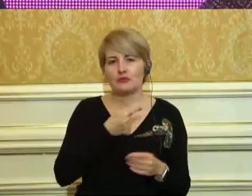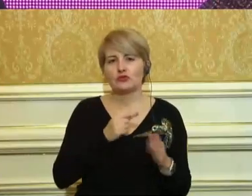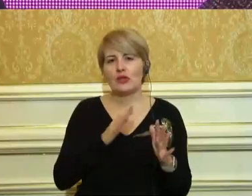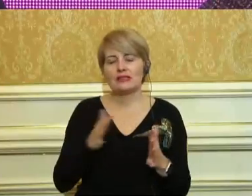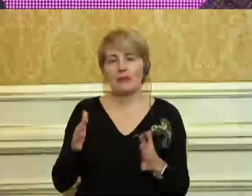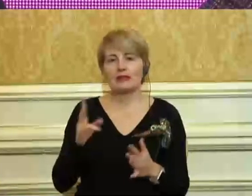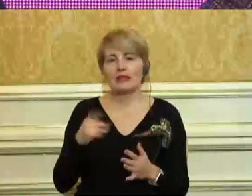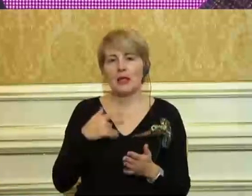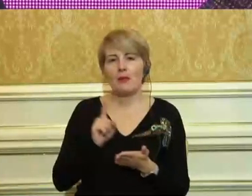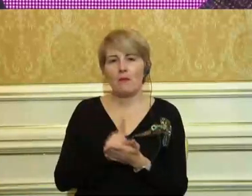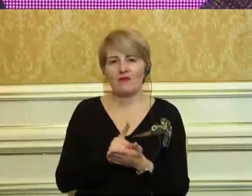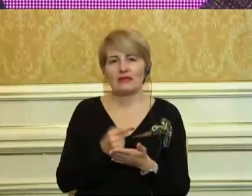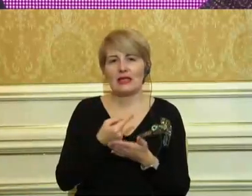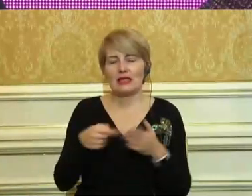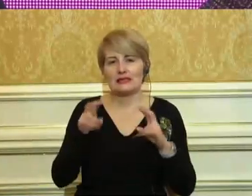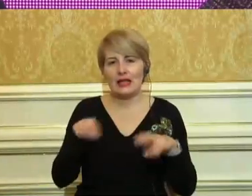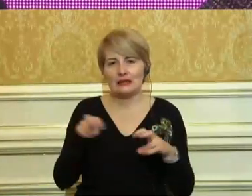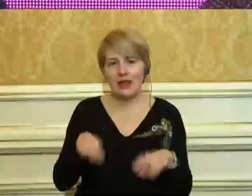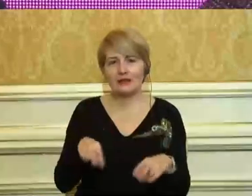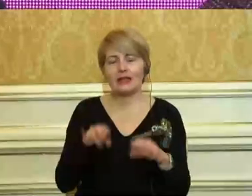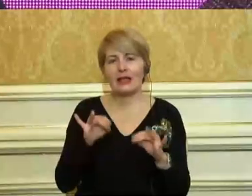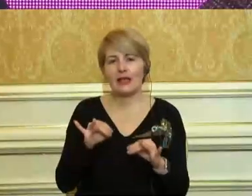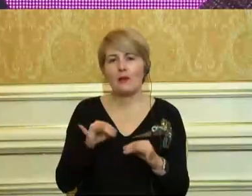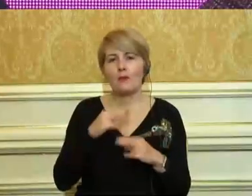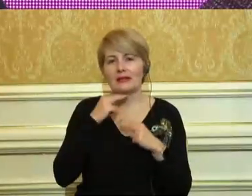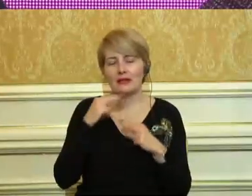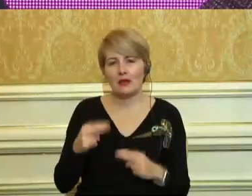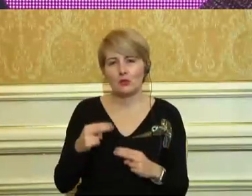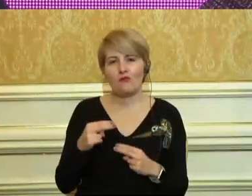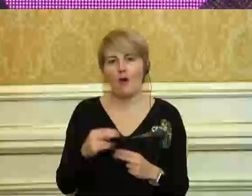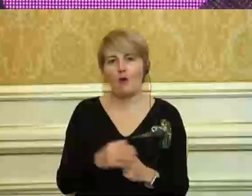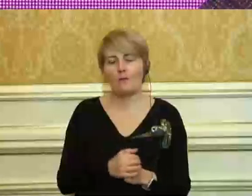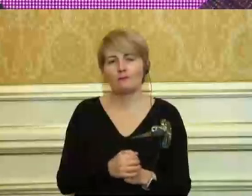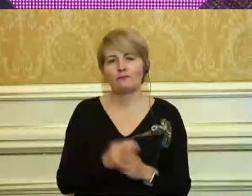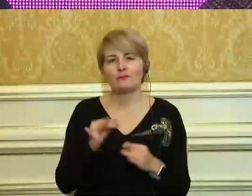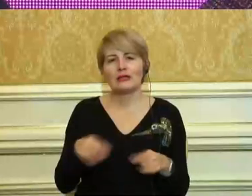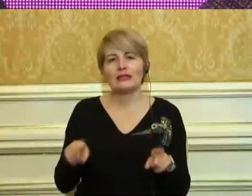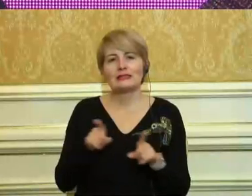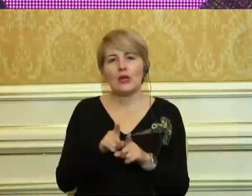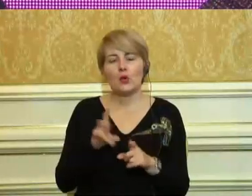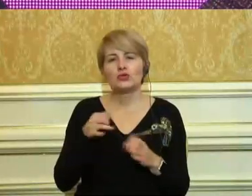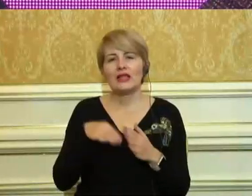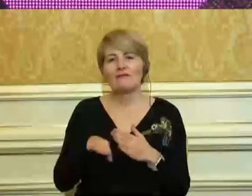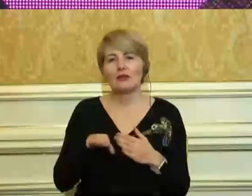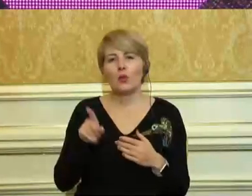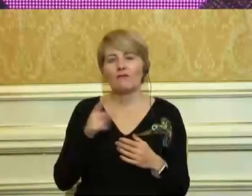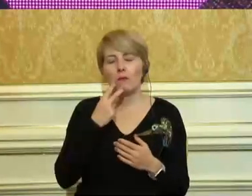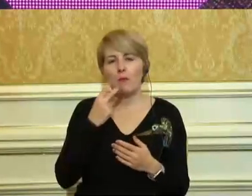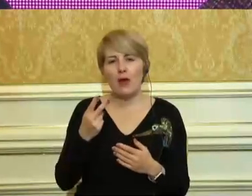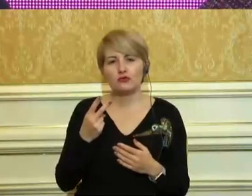women of senior ages, so old ages, so we have to take our special attention to